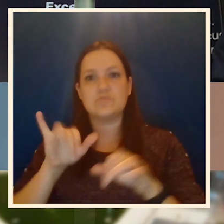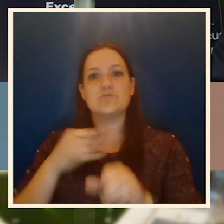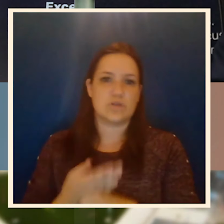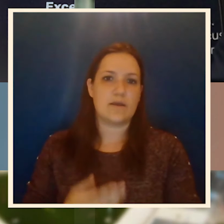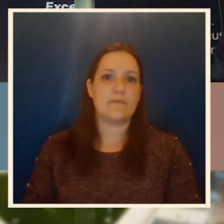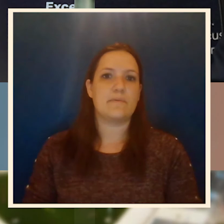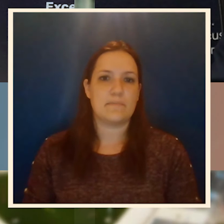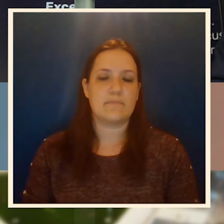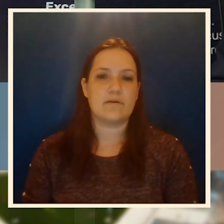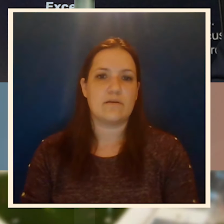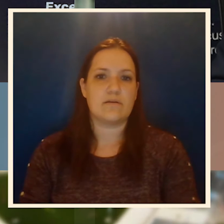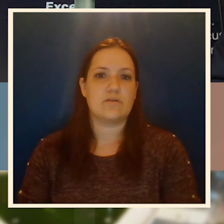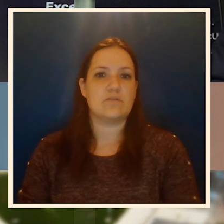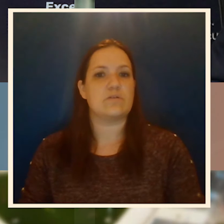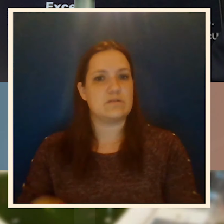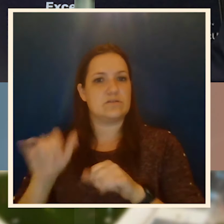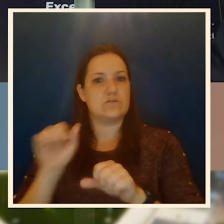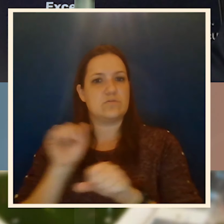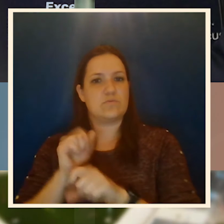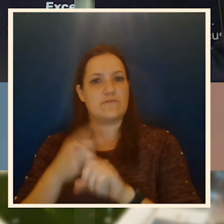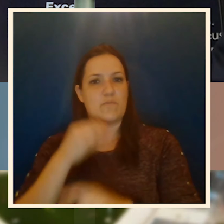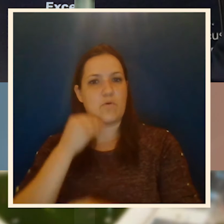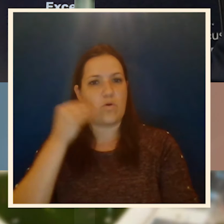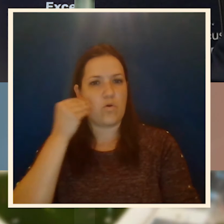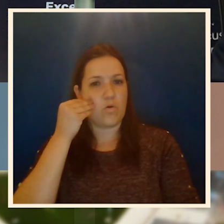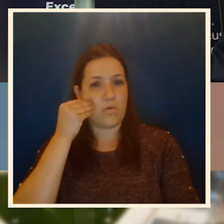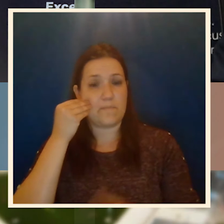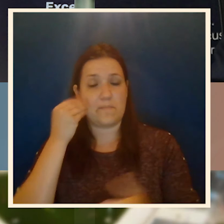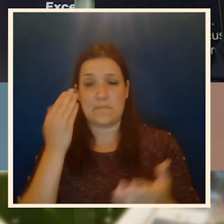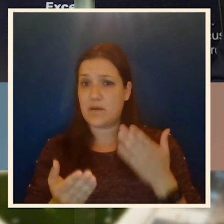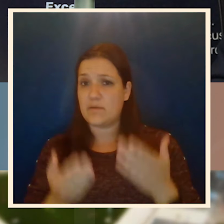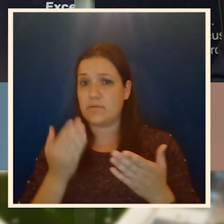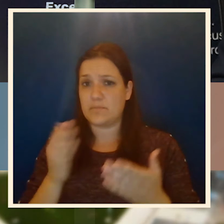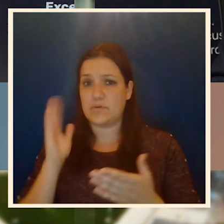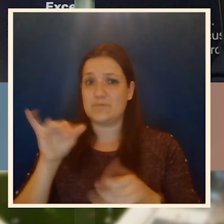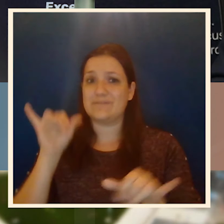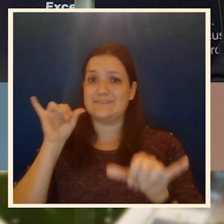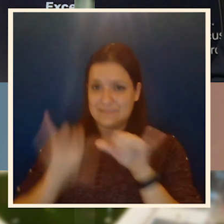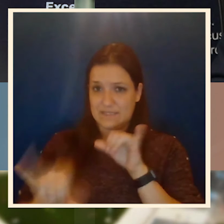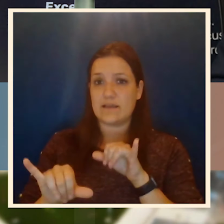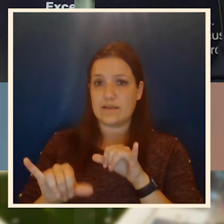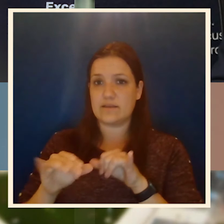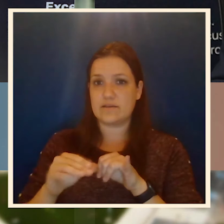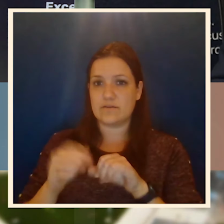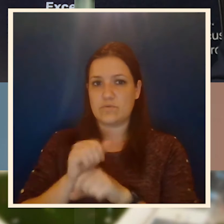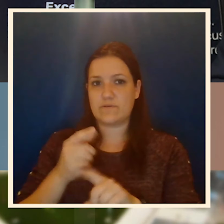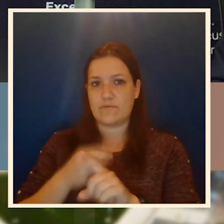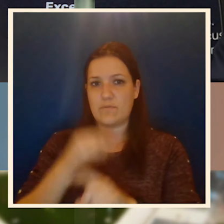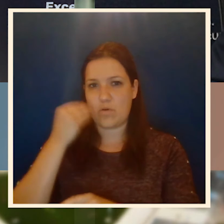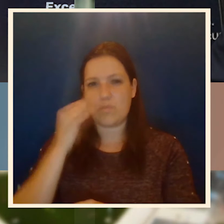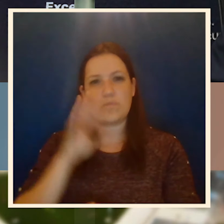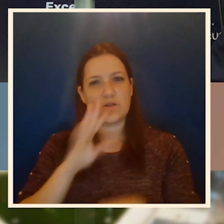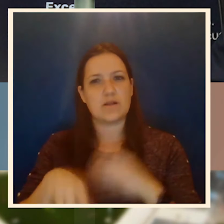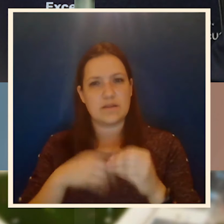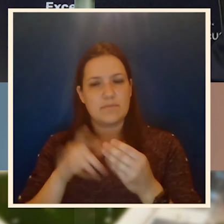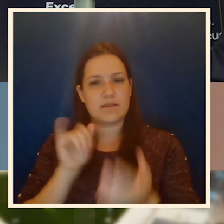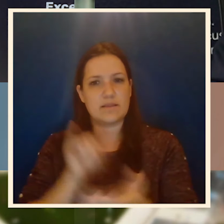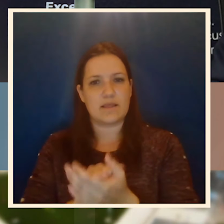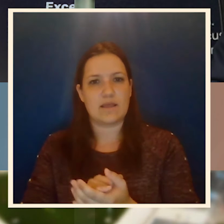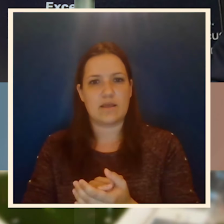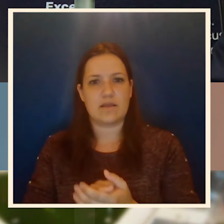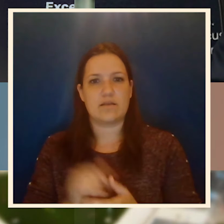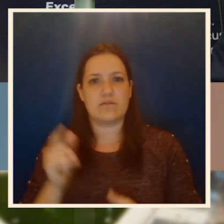job. So they're still working from home, and it's likely that will be permanent. And so we've kind of talked about that. You know,